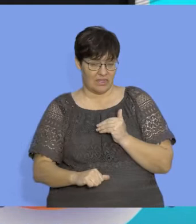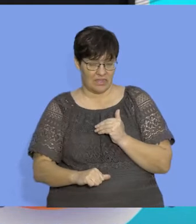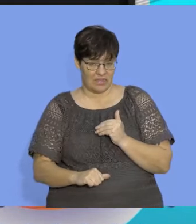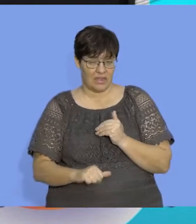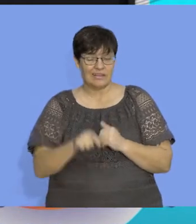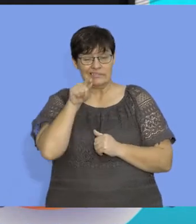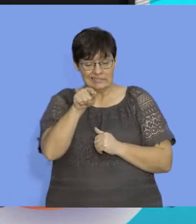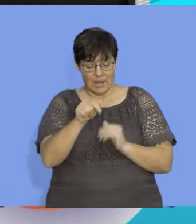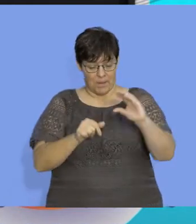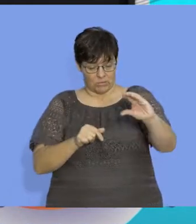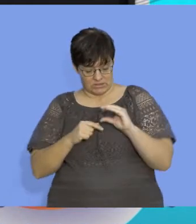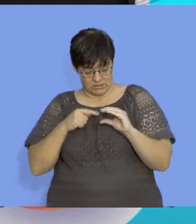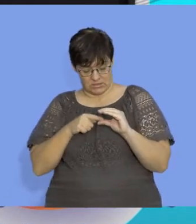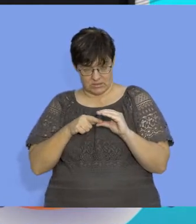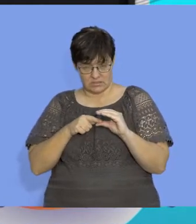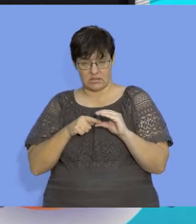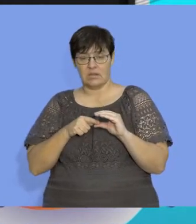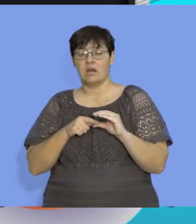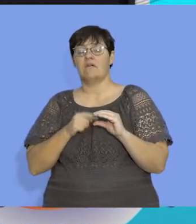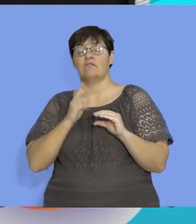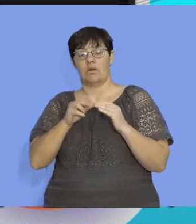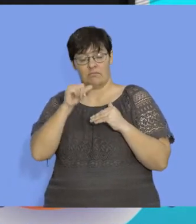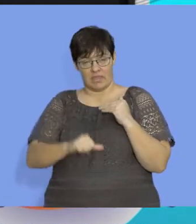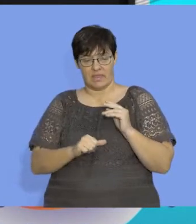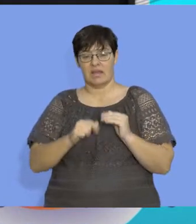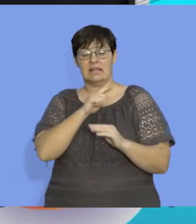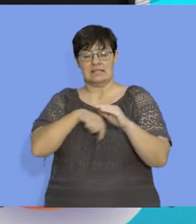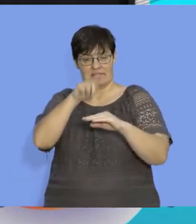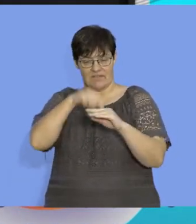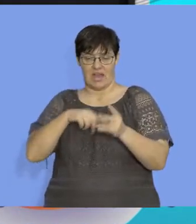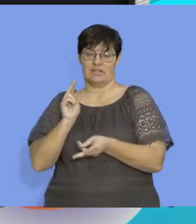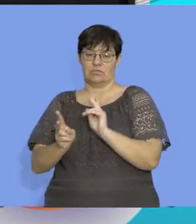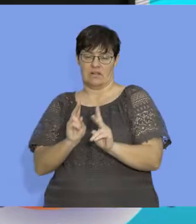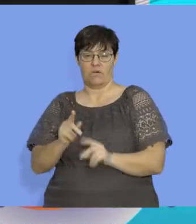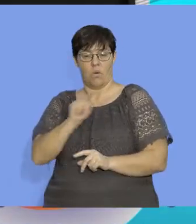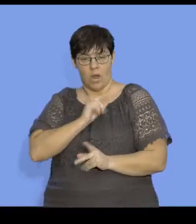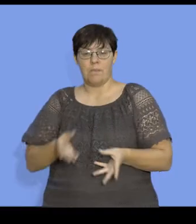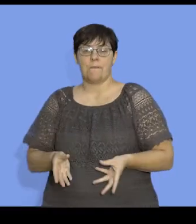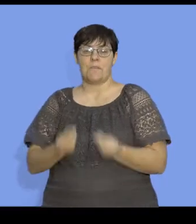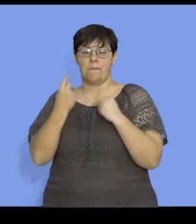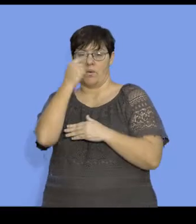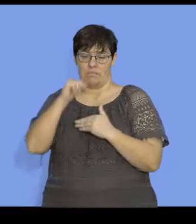You need to divide it by 12 to determine what is it for 1 month.